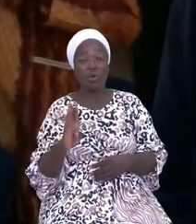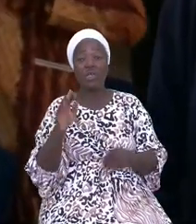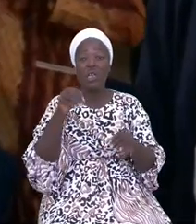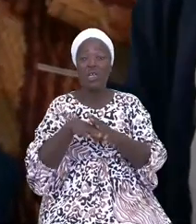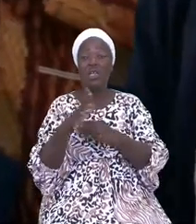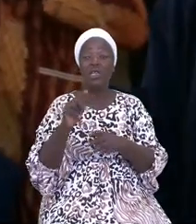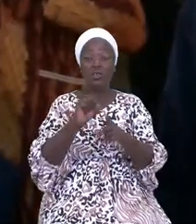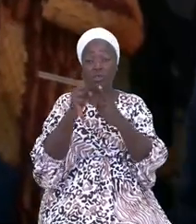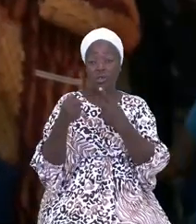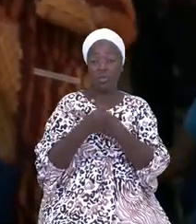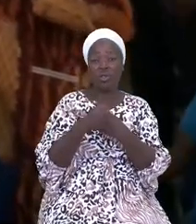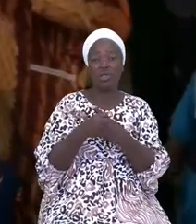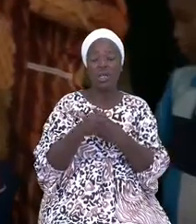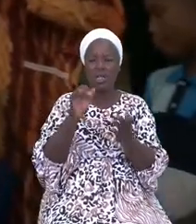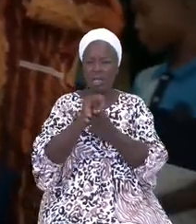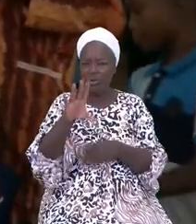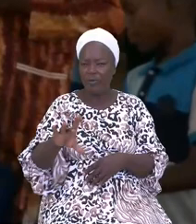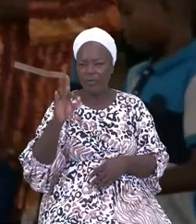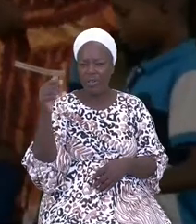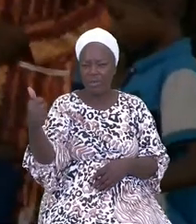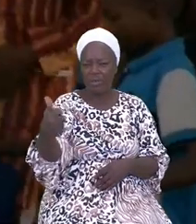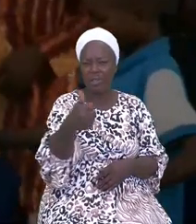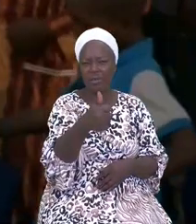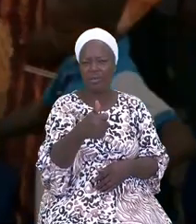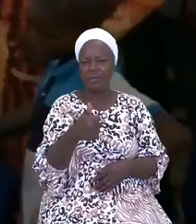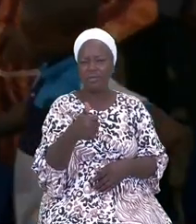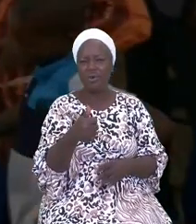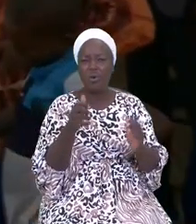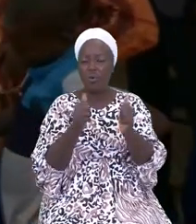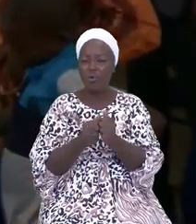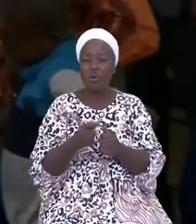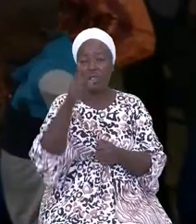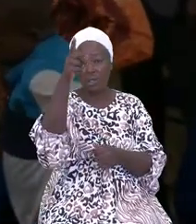the situation that you find yourself, with